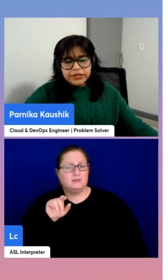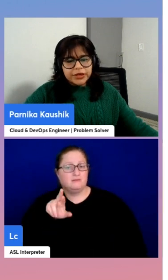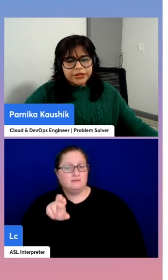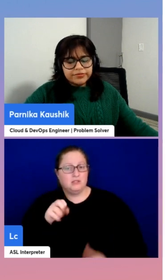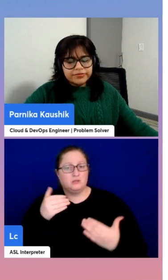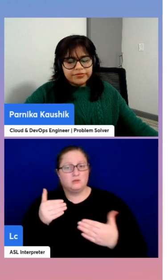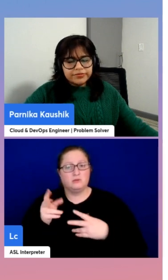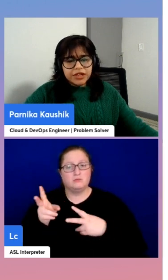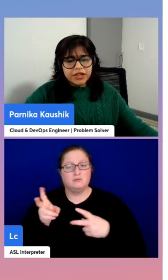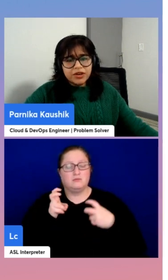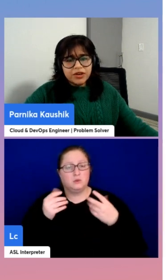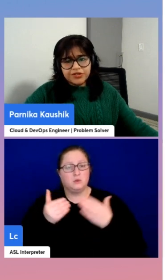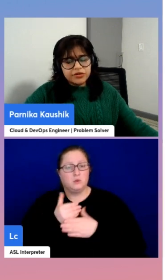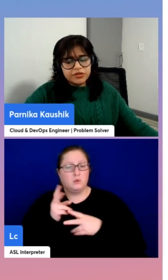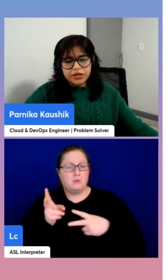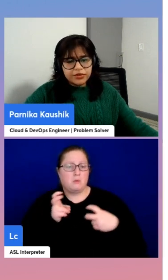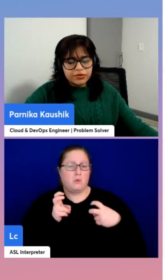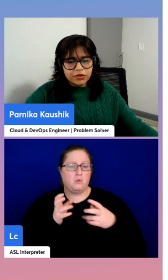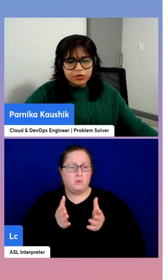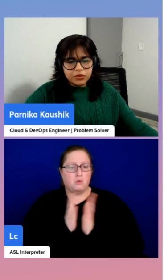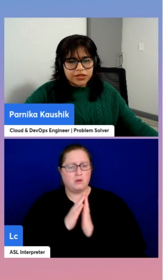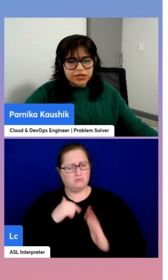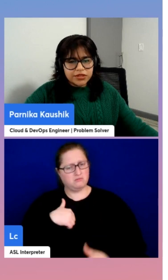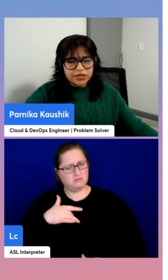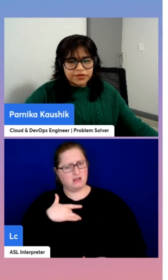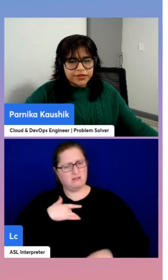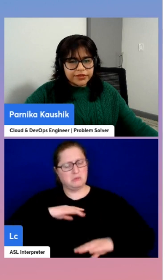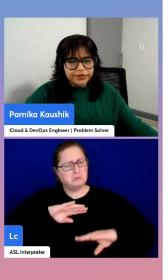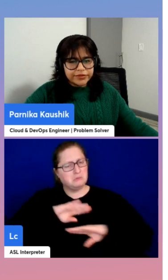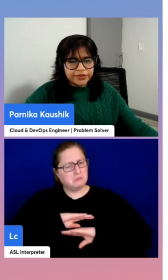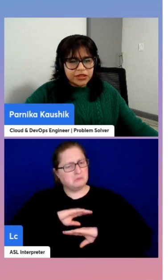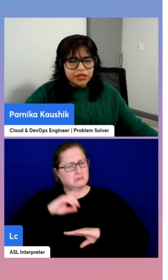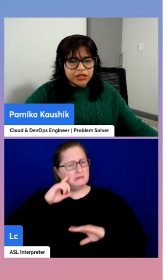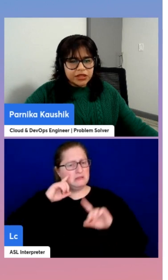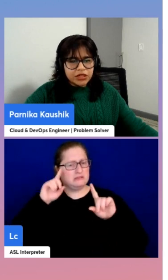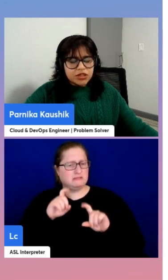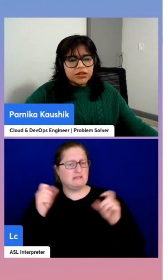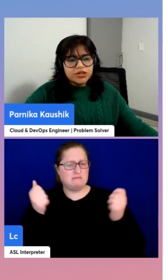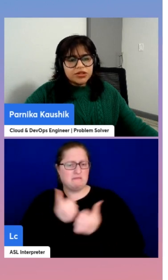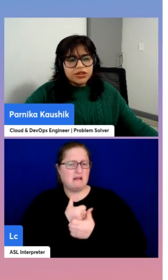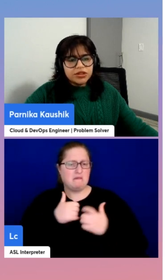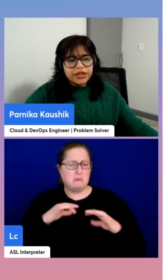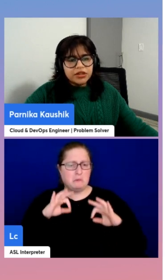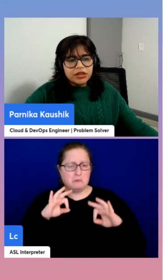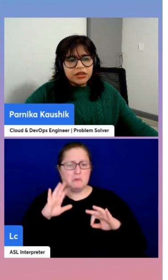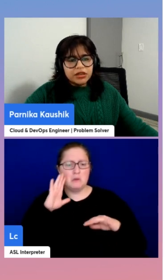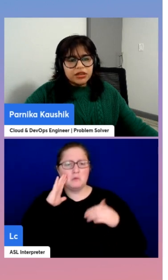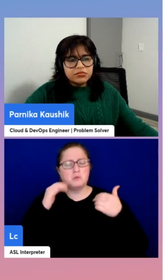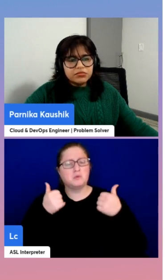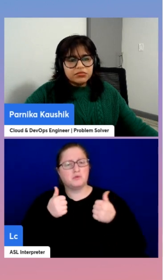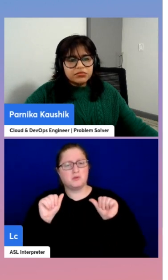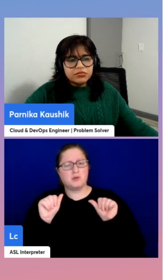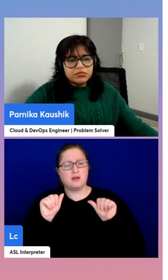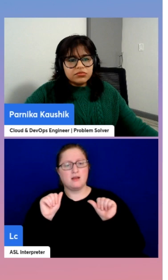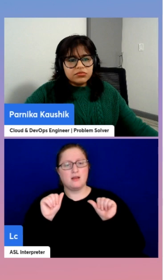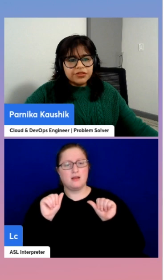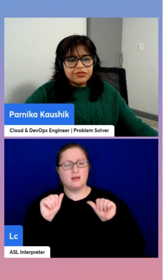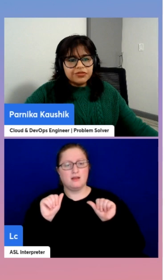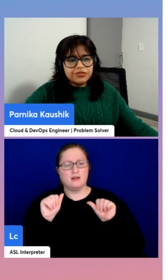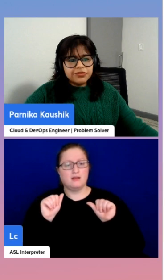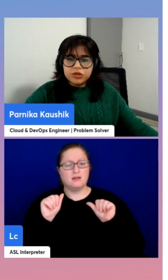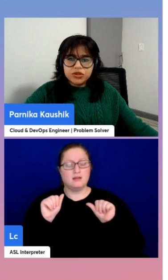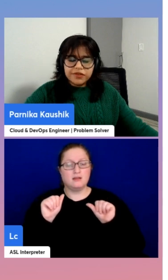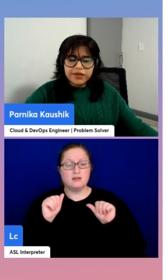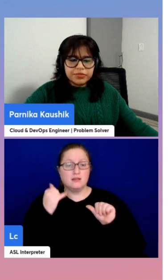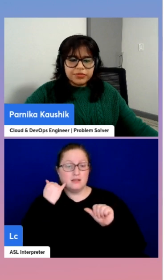pull request. I'm confident, that my code runs. I've done some tests and everything. So I'm going to try and see if I